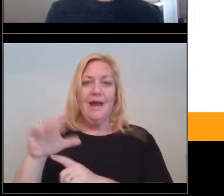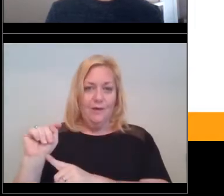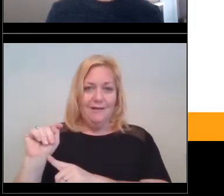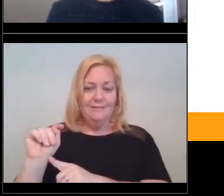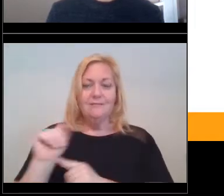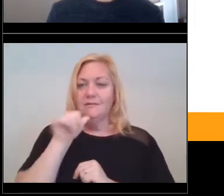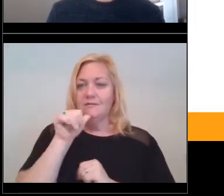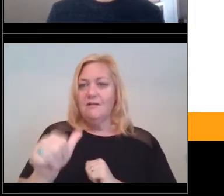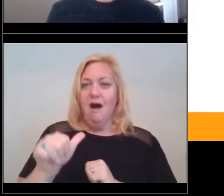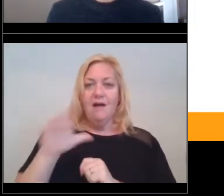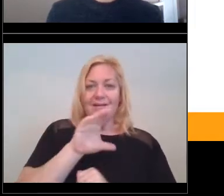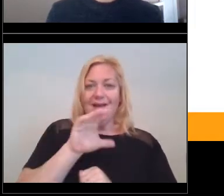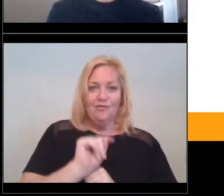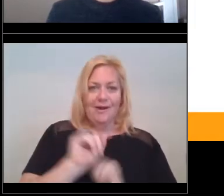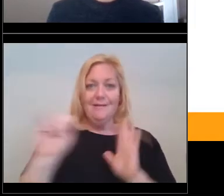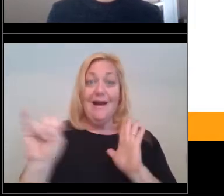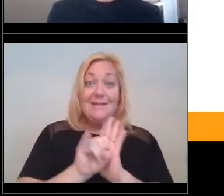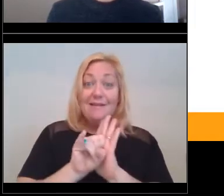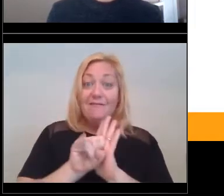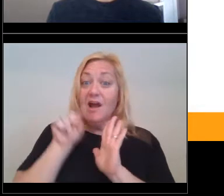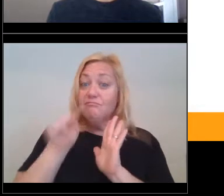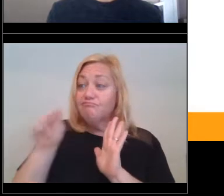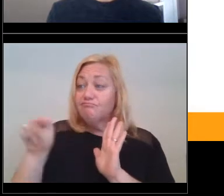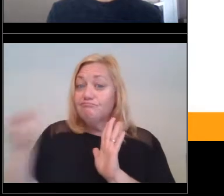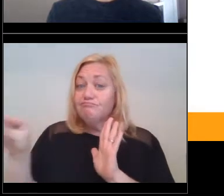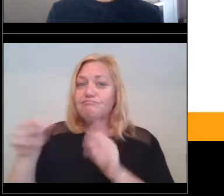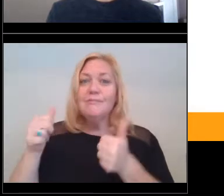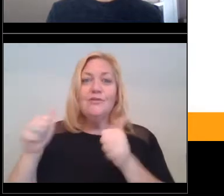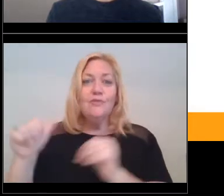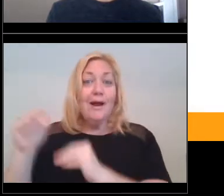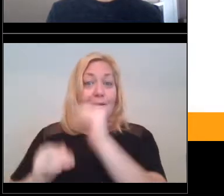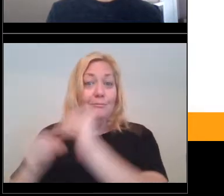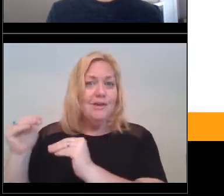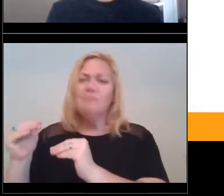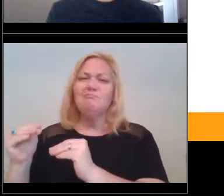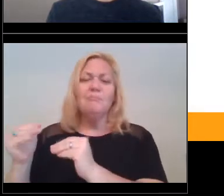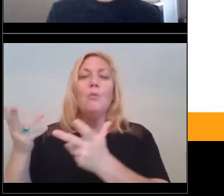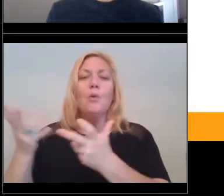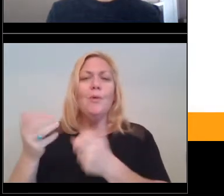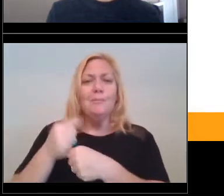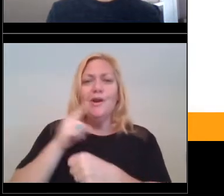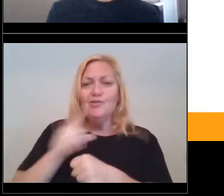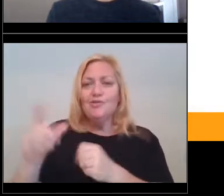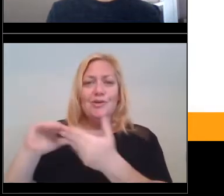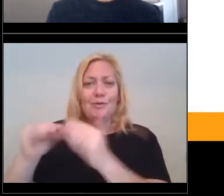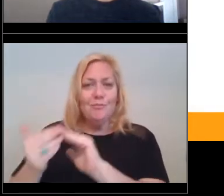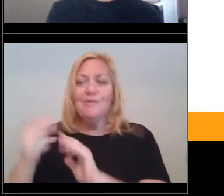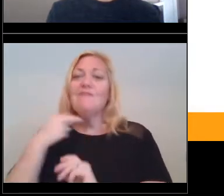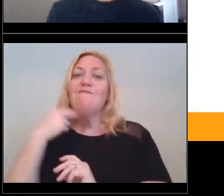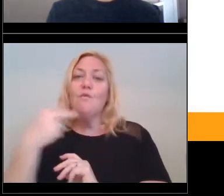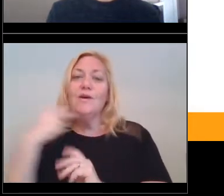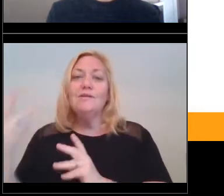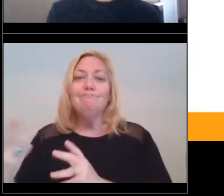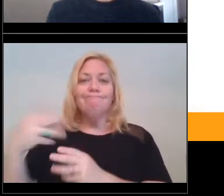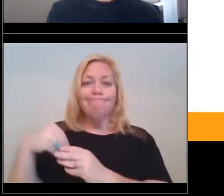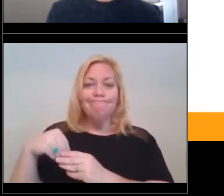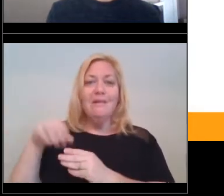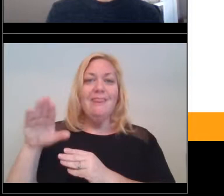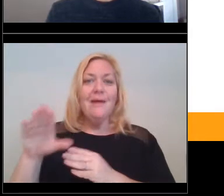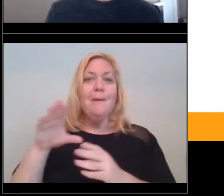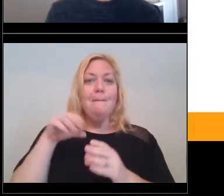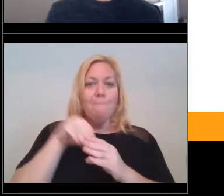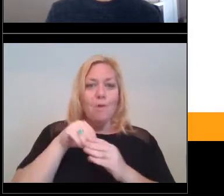again, Caltrans identifying something and then trying to build something around that. We want to make sure that communities' voices and narrative is part